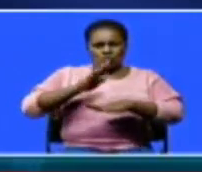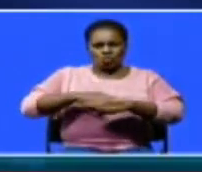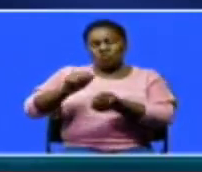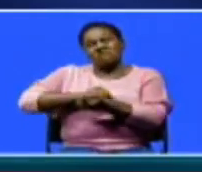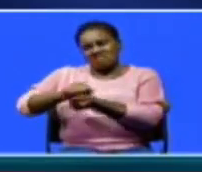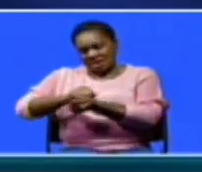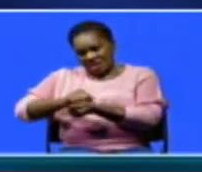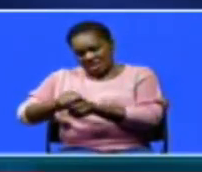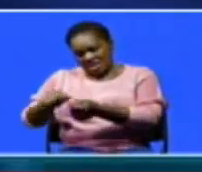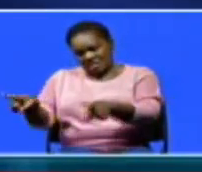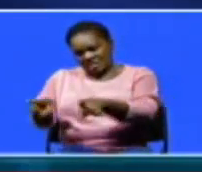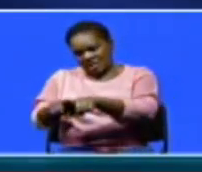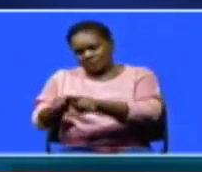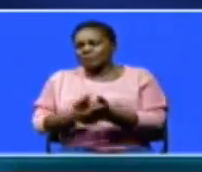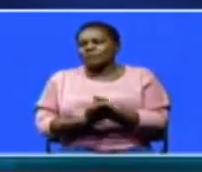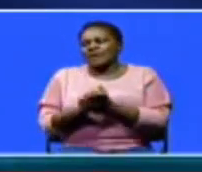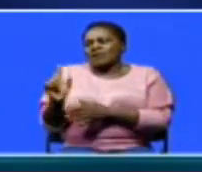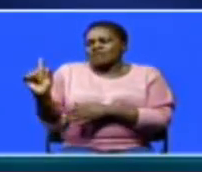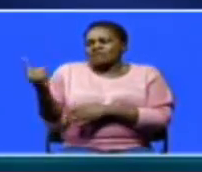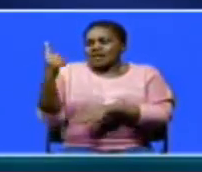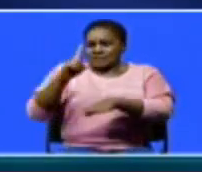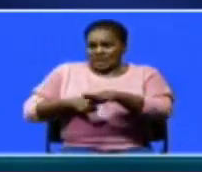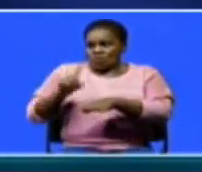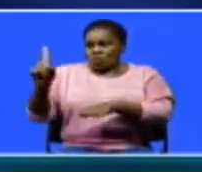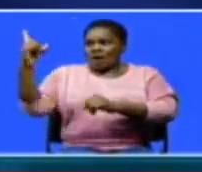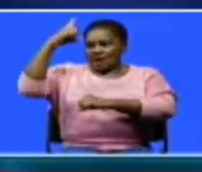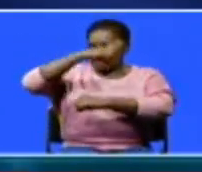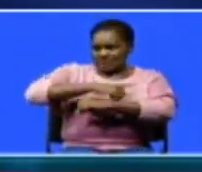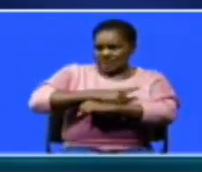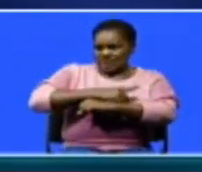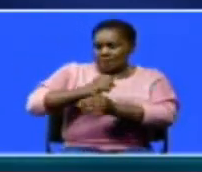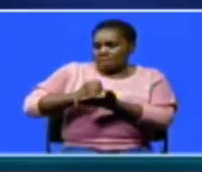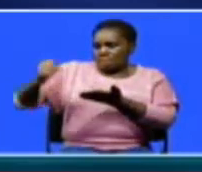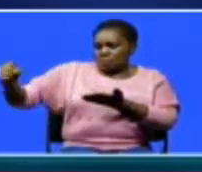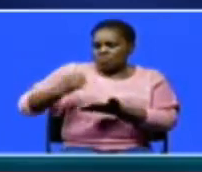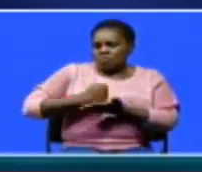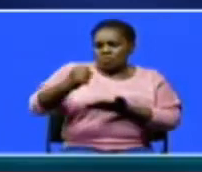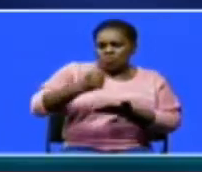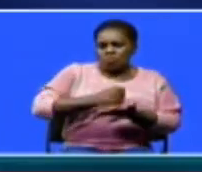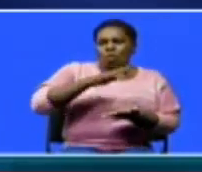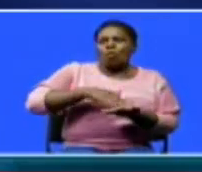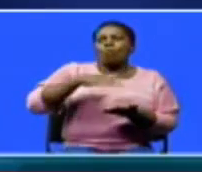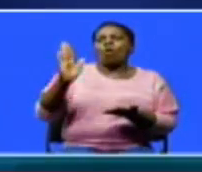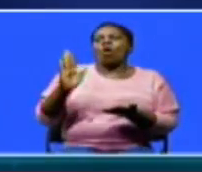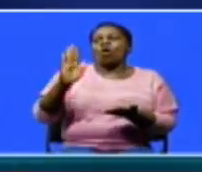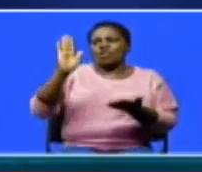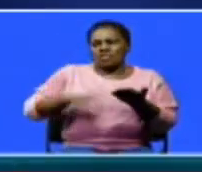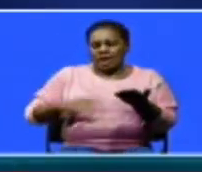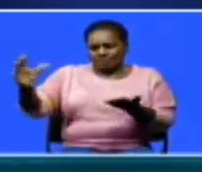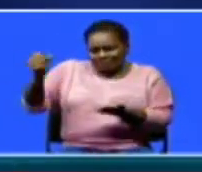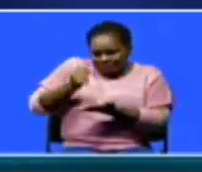Friday. For the first time in a day, we released more people than we took in.